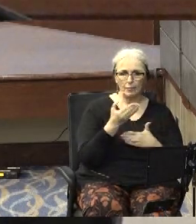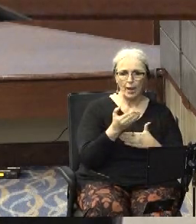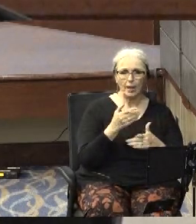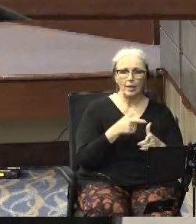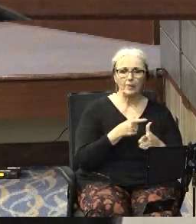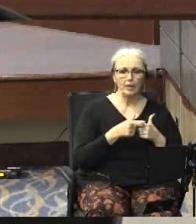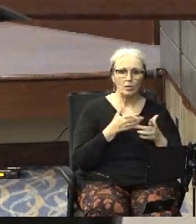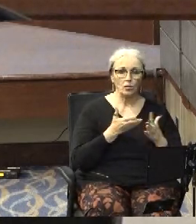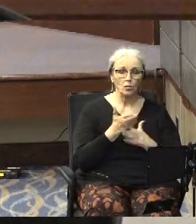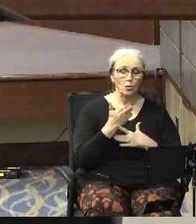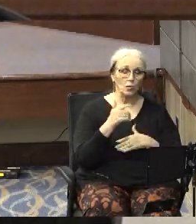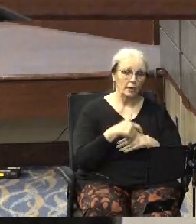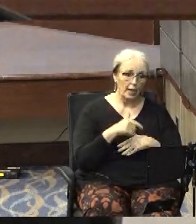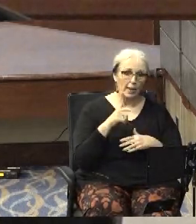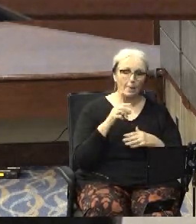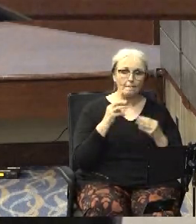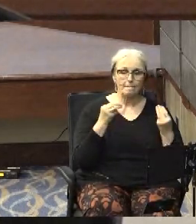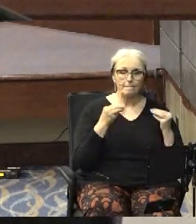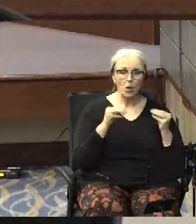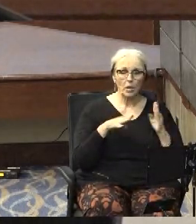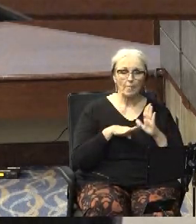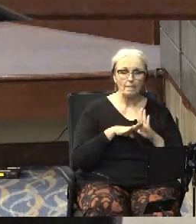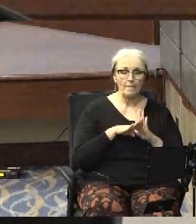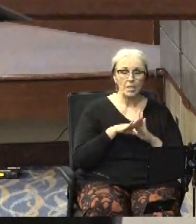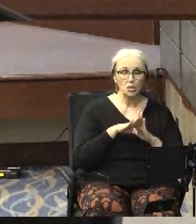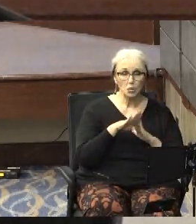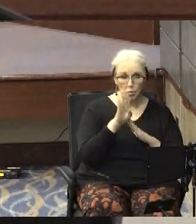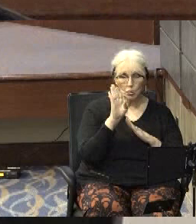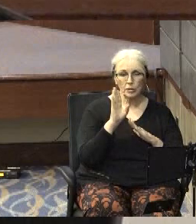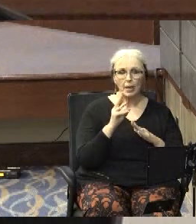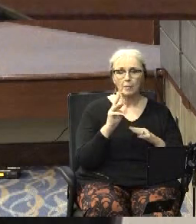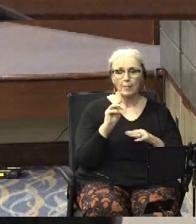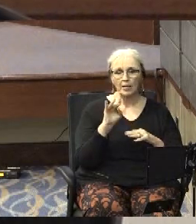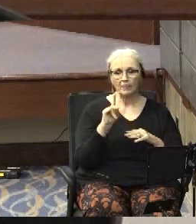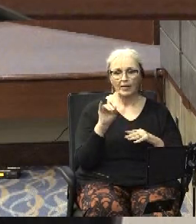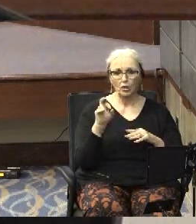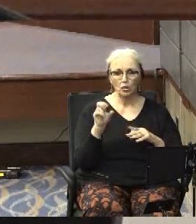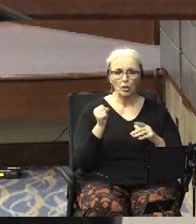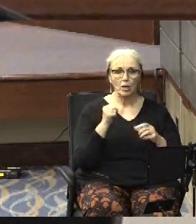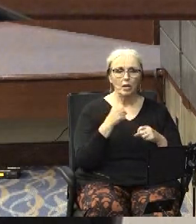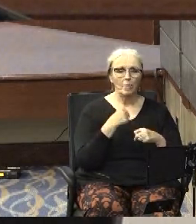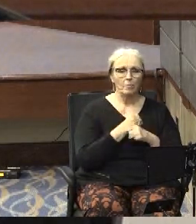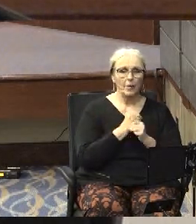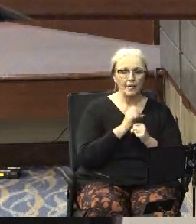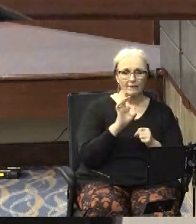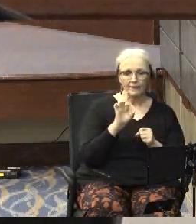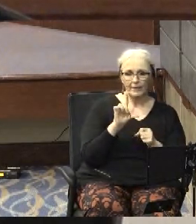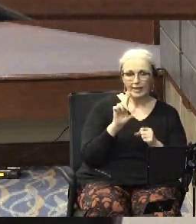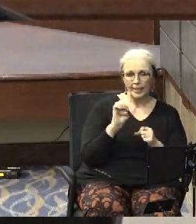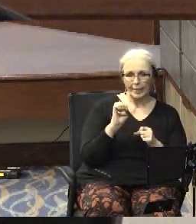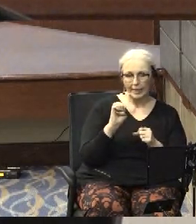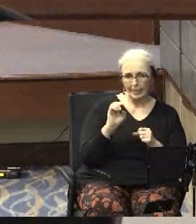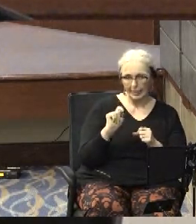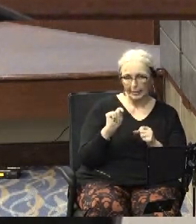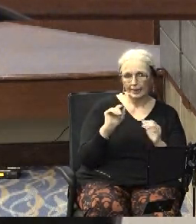time, as the market matures and manufacturers begin making fleet level vehicles,